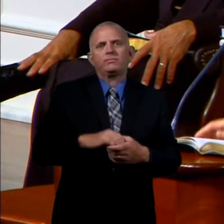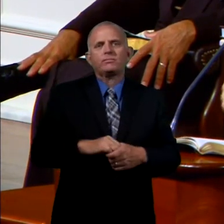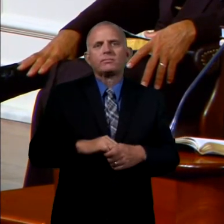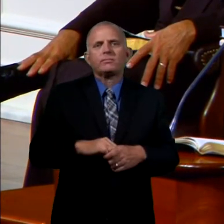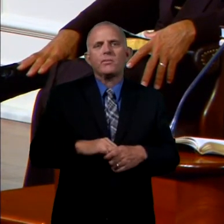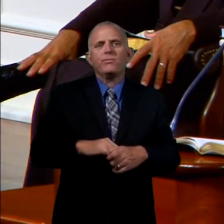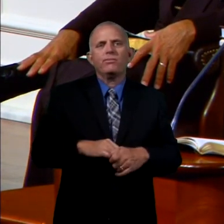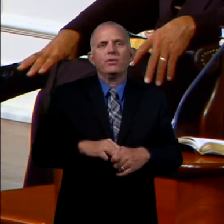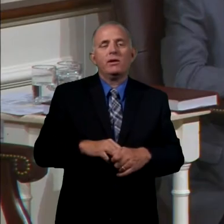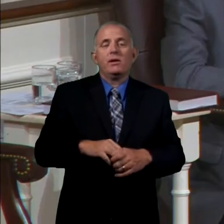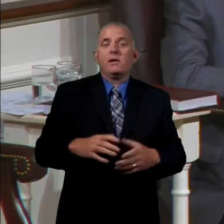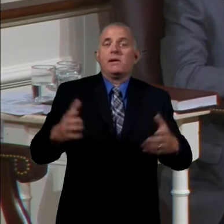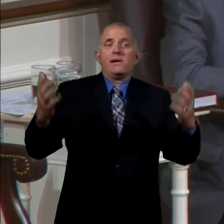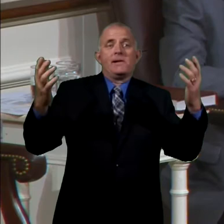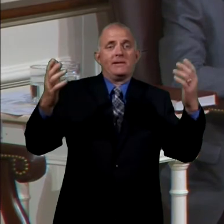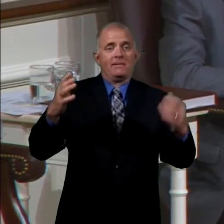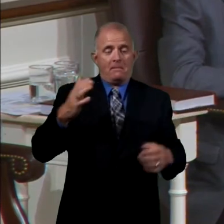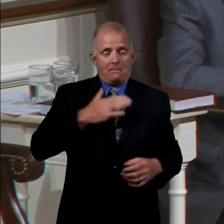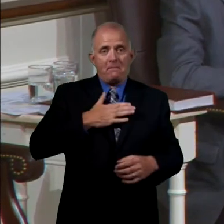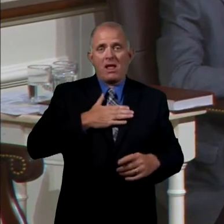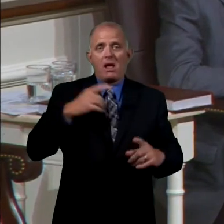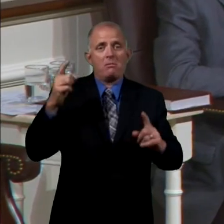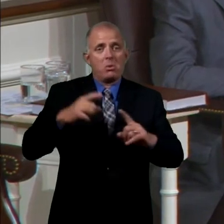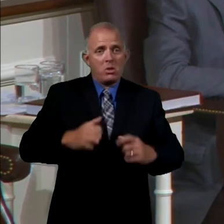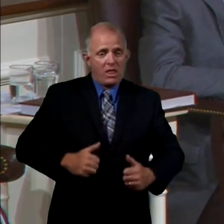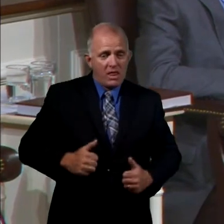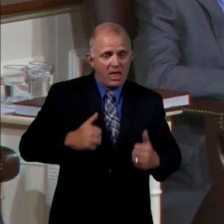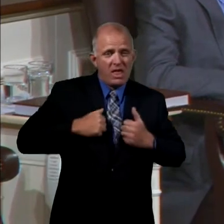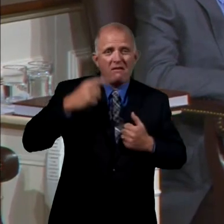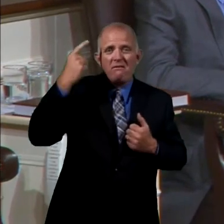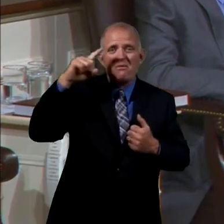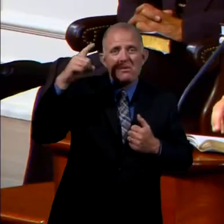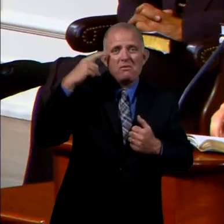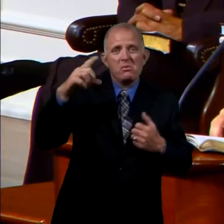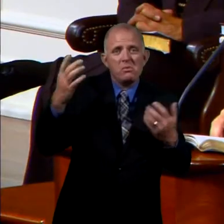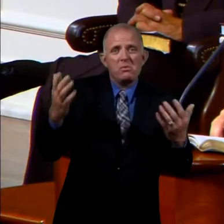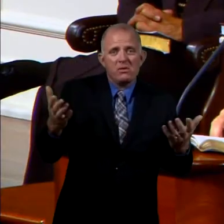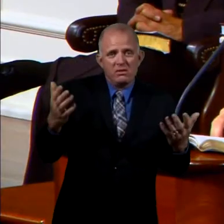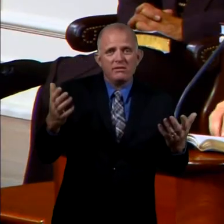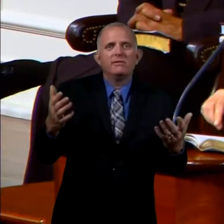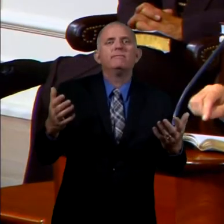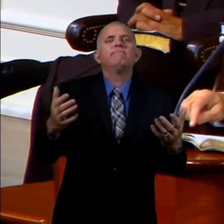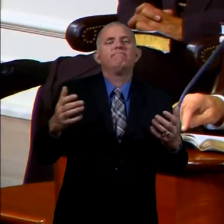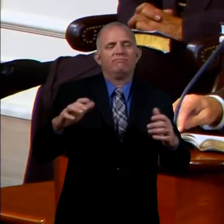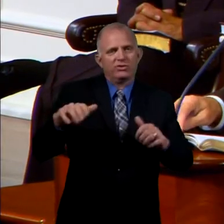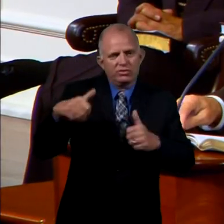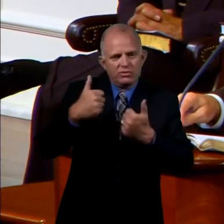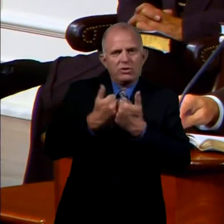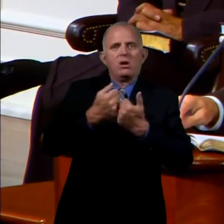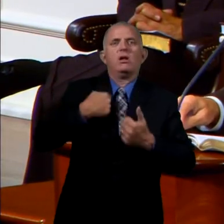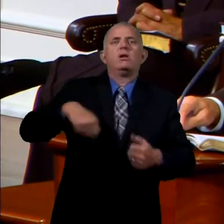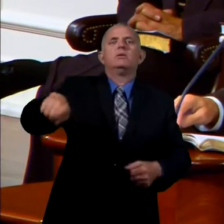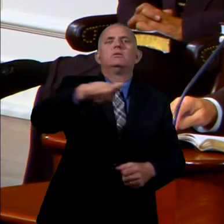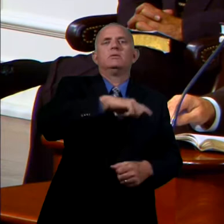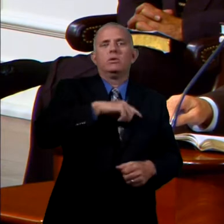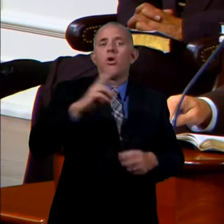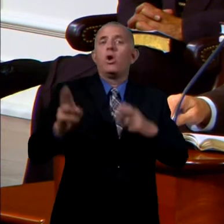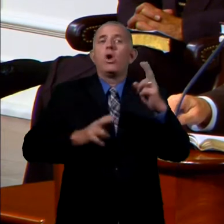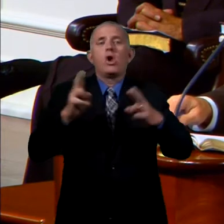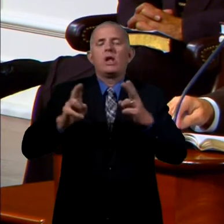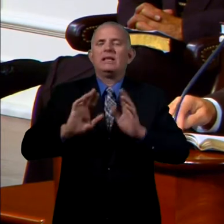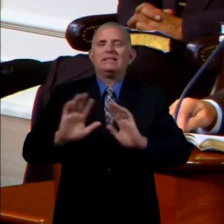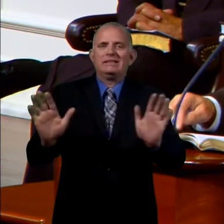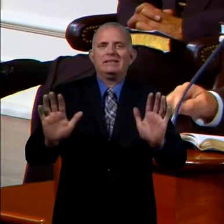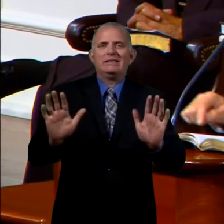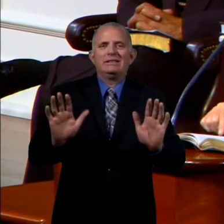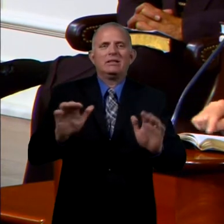life and life has no point and you just can't figure out what's going on, let me challenge you to not make hurry your normal